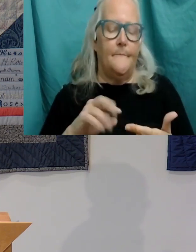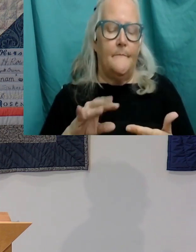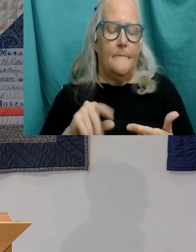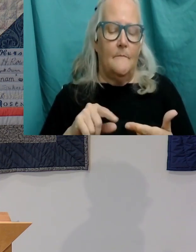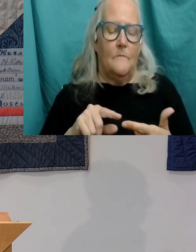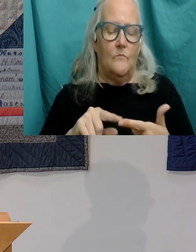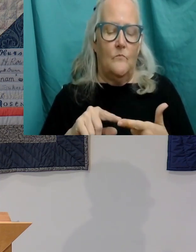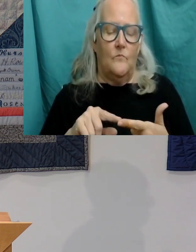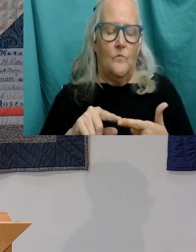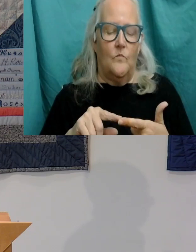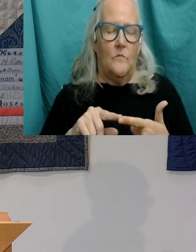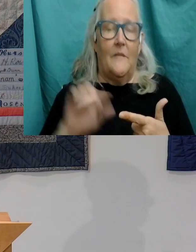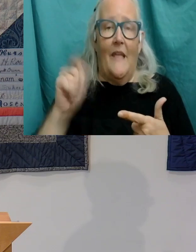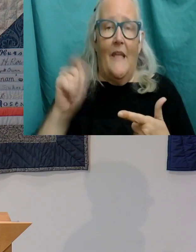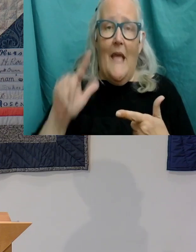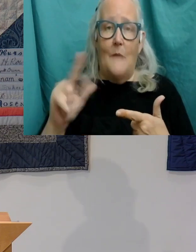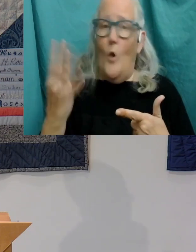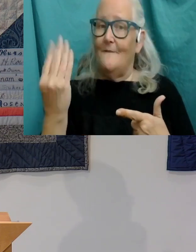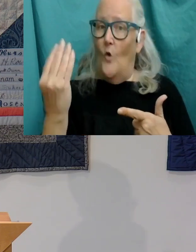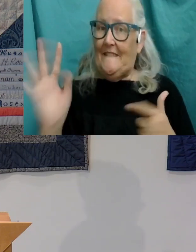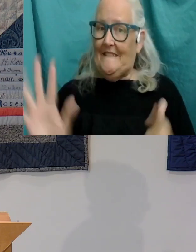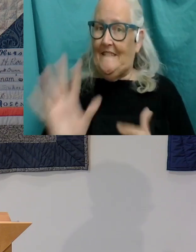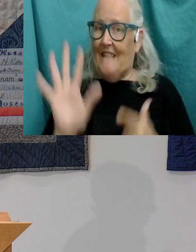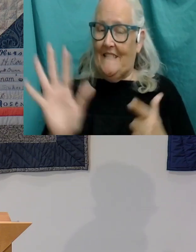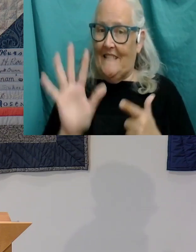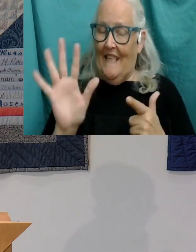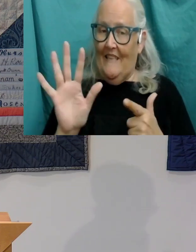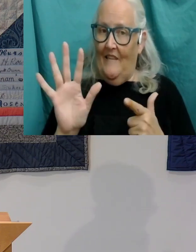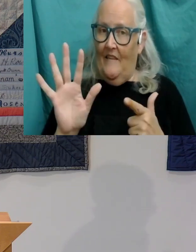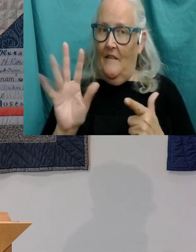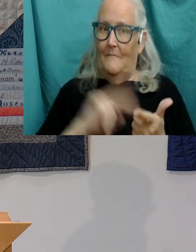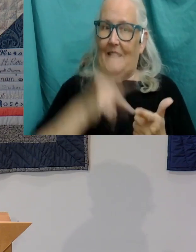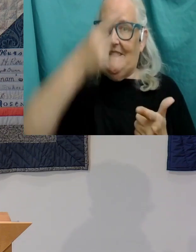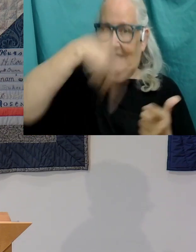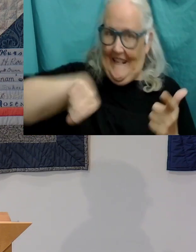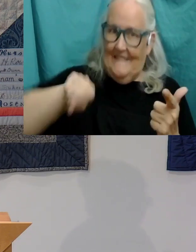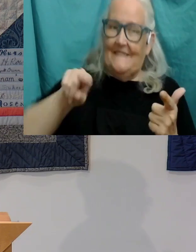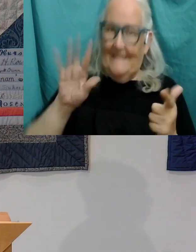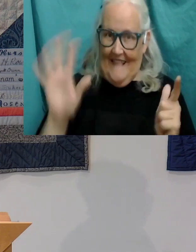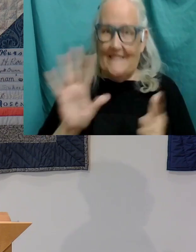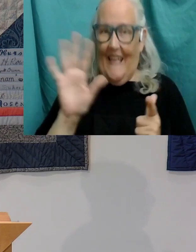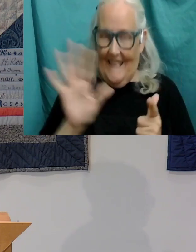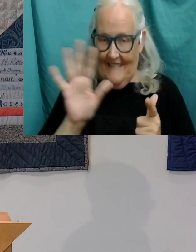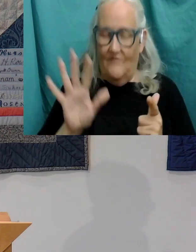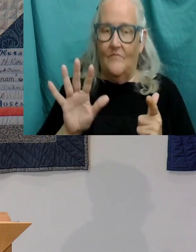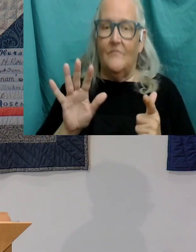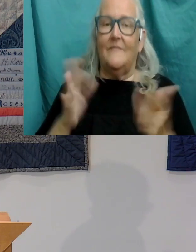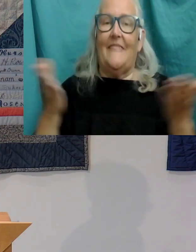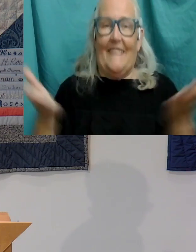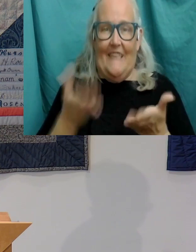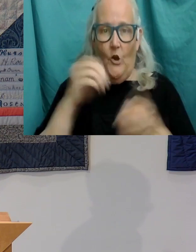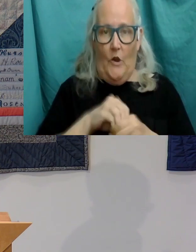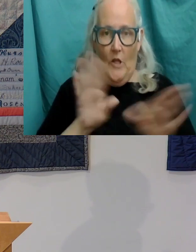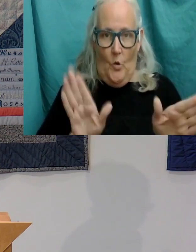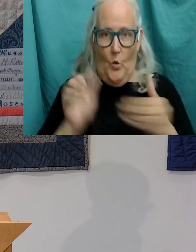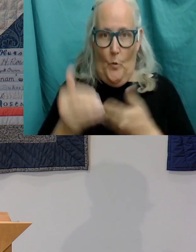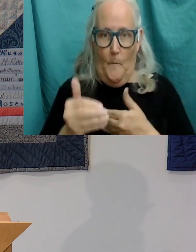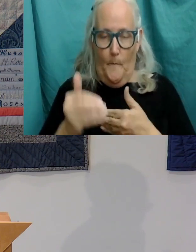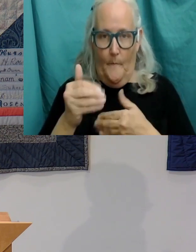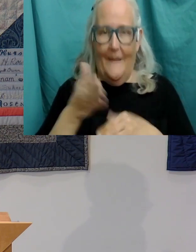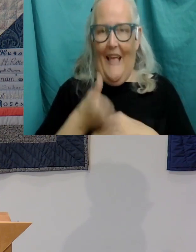Sunday, April 14th, a week from today, in person here in the sanctuary after the